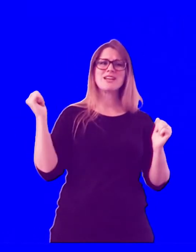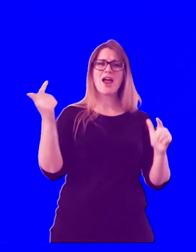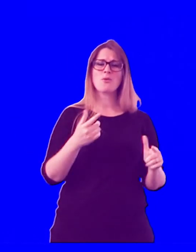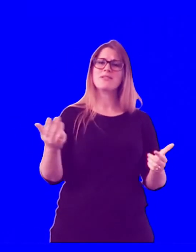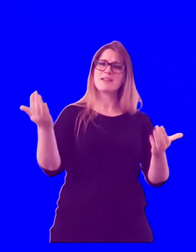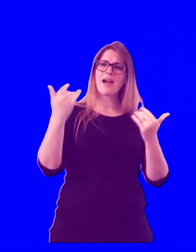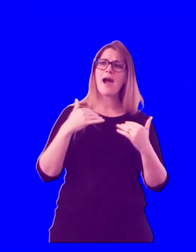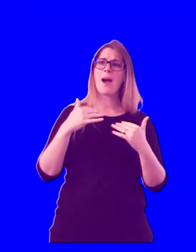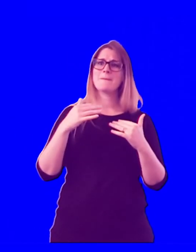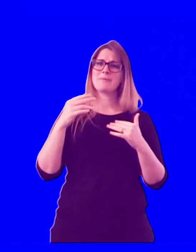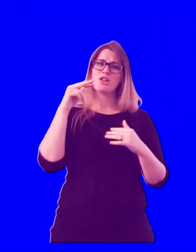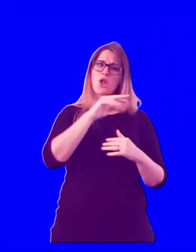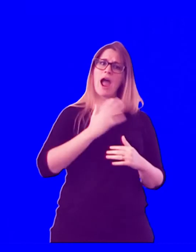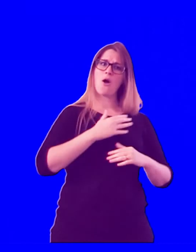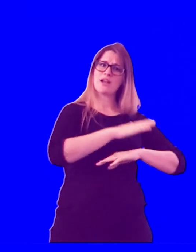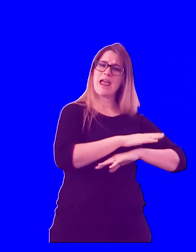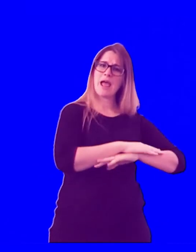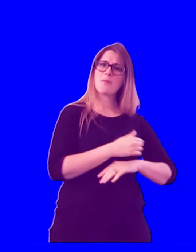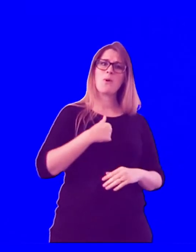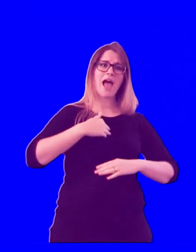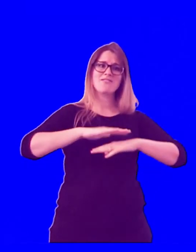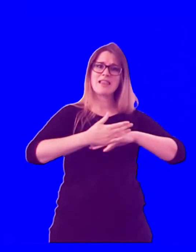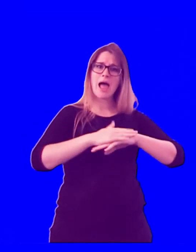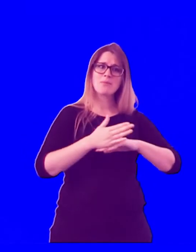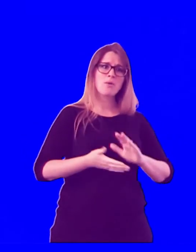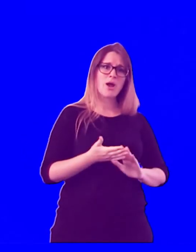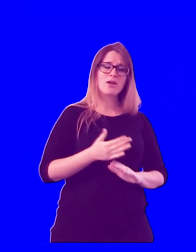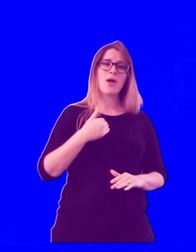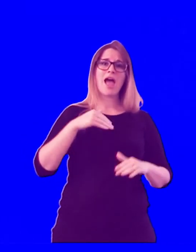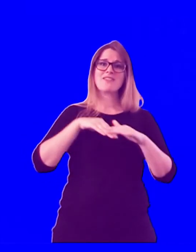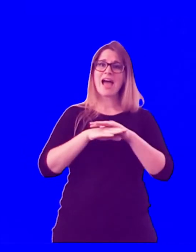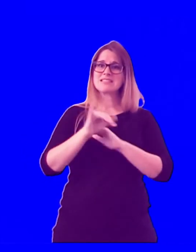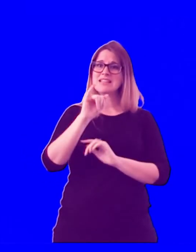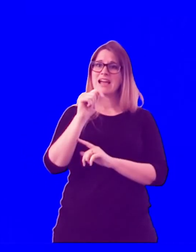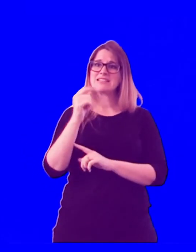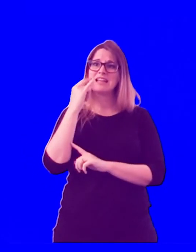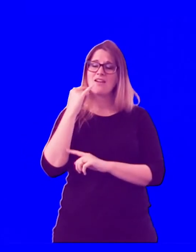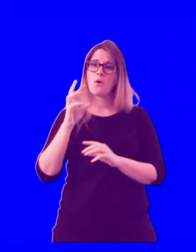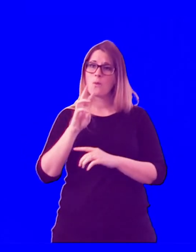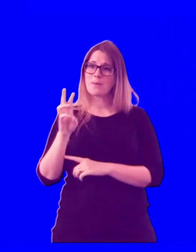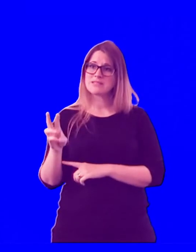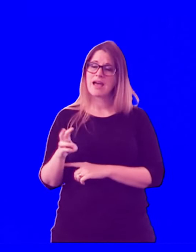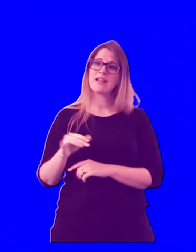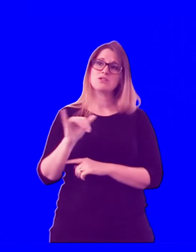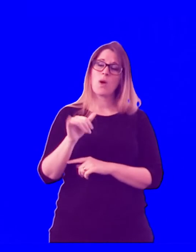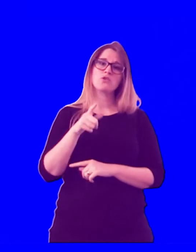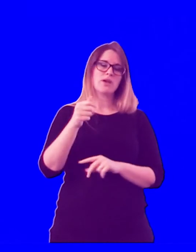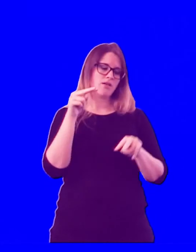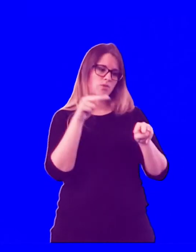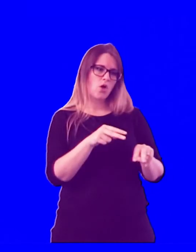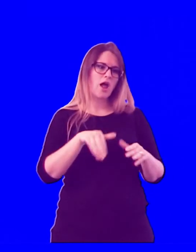to come by the Active Projects table. We've got laptops up and running. We've got the Access IT California website up. You can take a